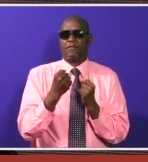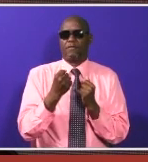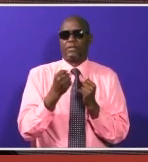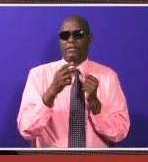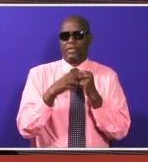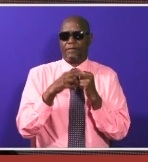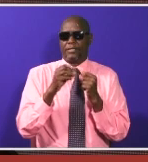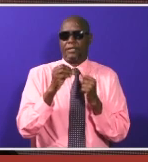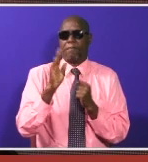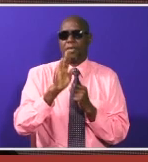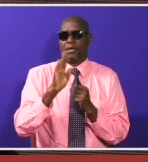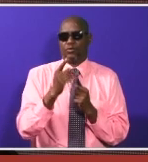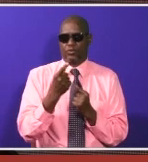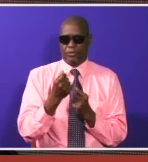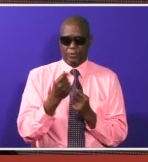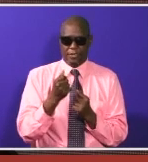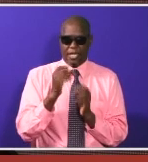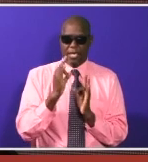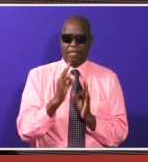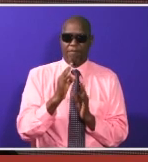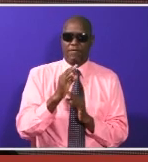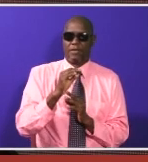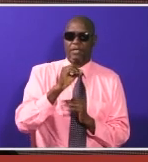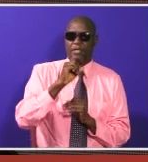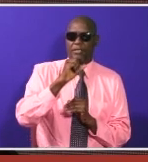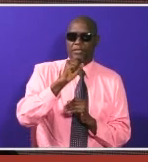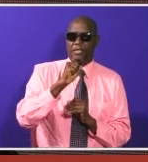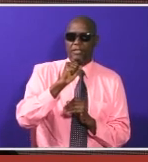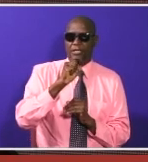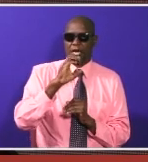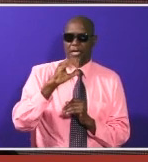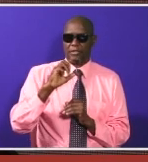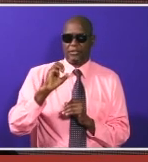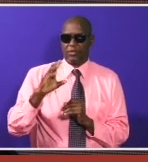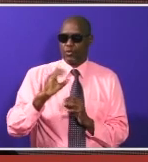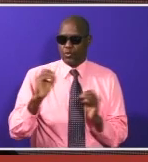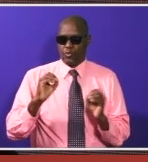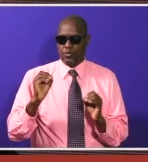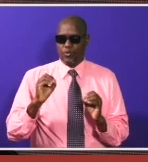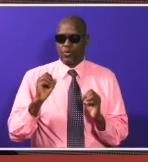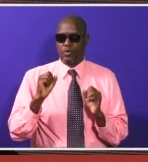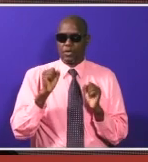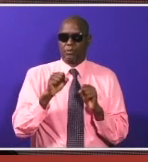shillings. If there was no SRC, we would have spent 70 billion. But now, because SRC is there,